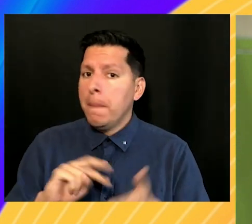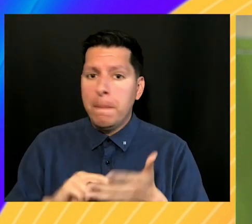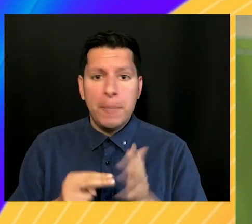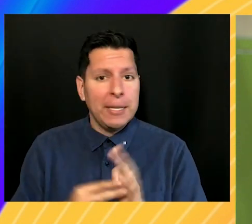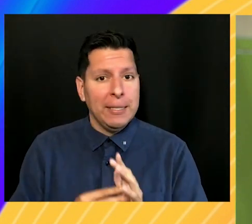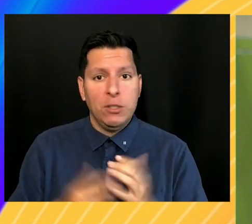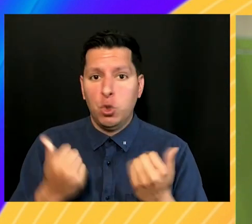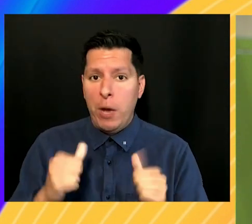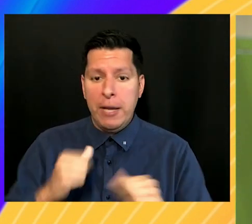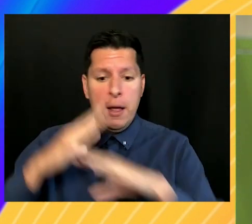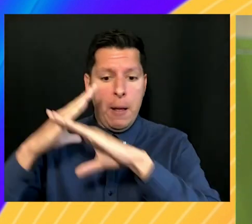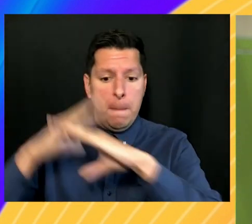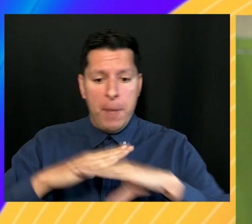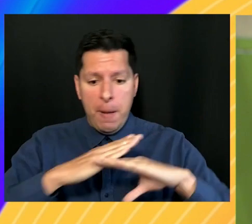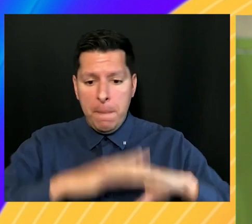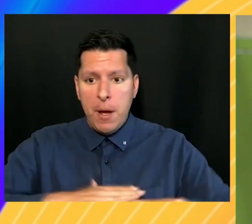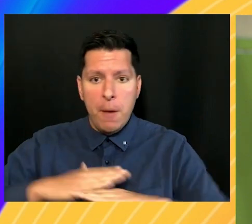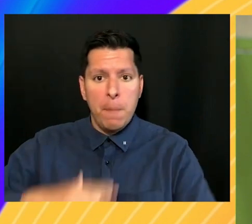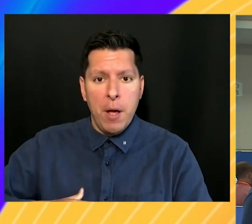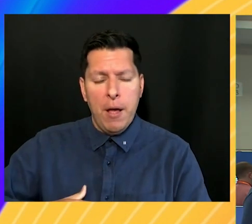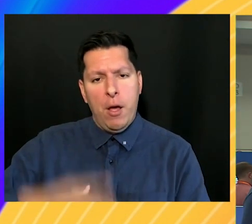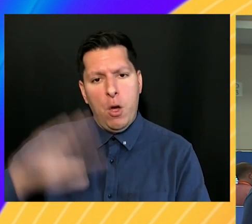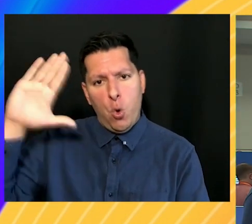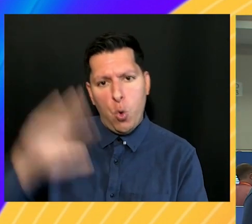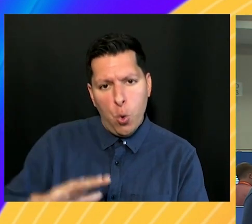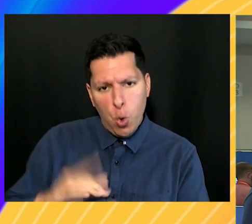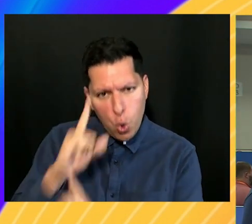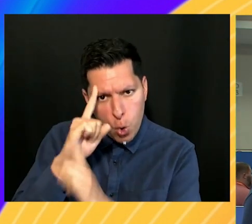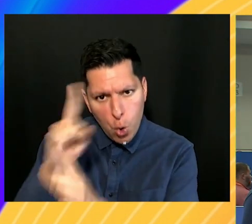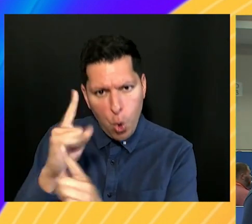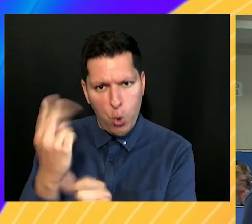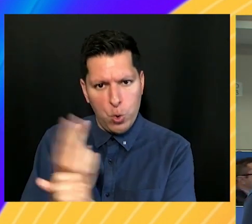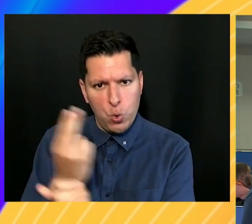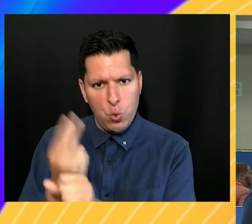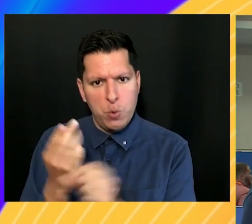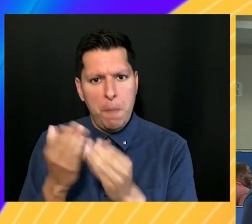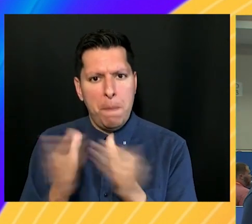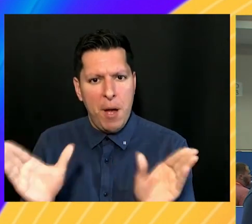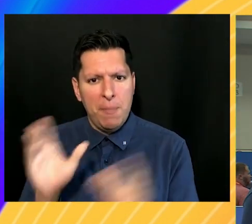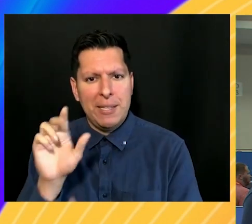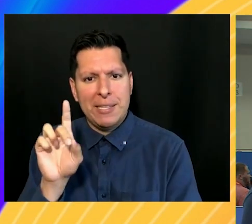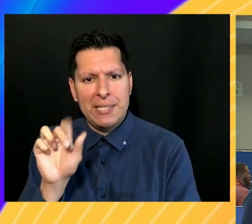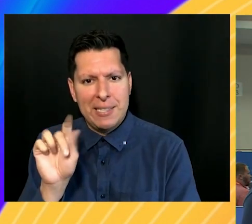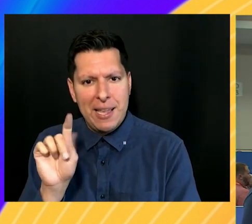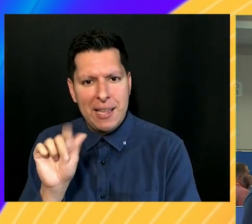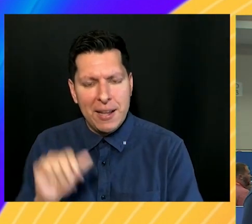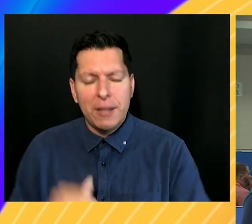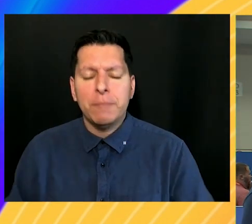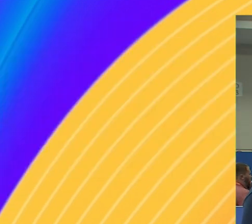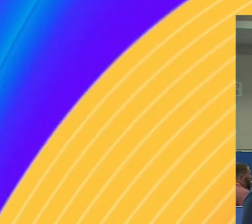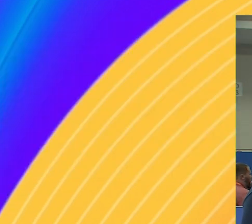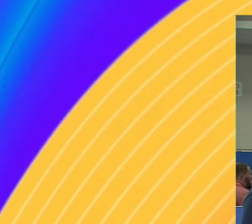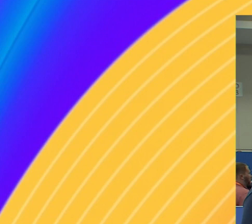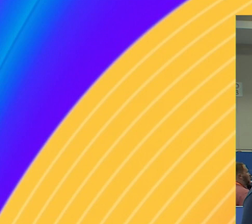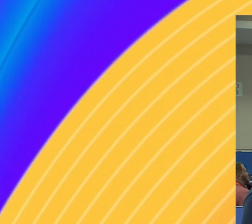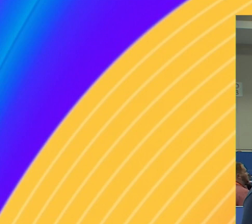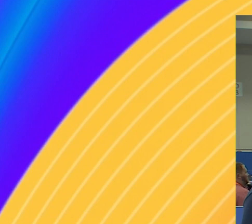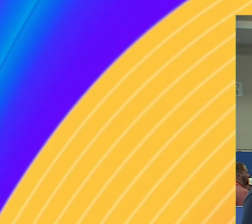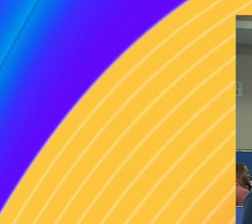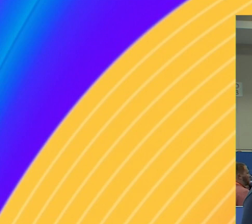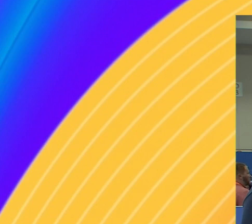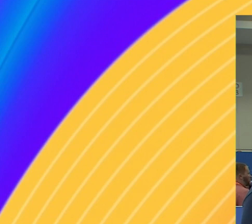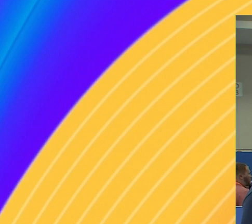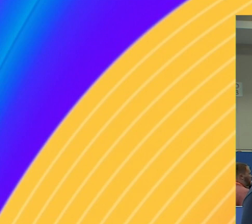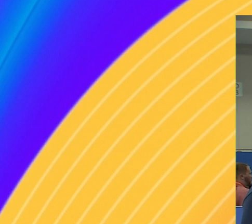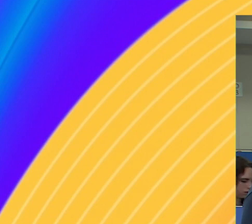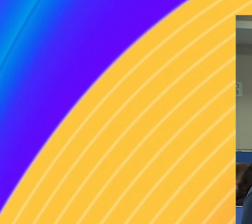of using public data. And so when we talk about aggregating data, that's step one. The second is structuring the data. The